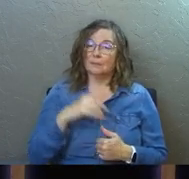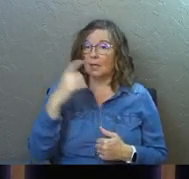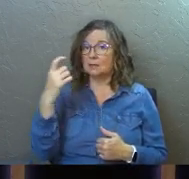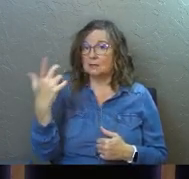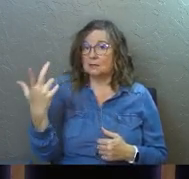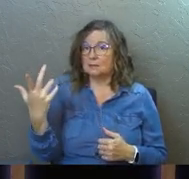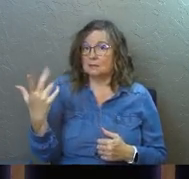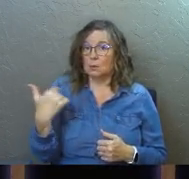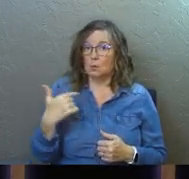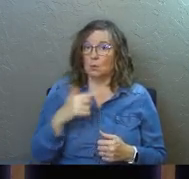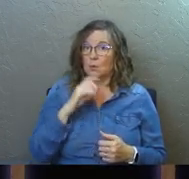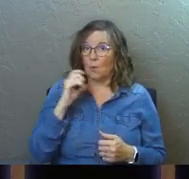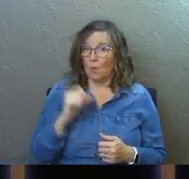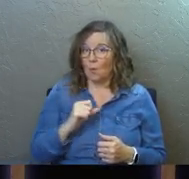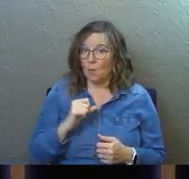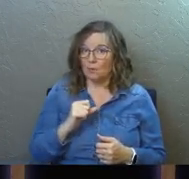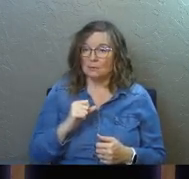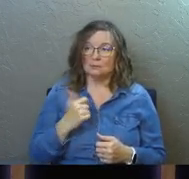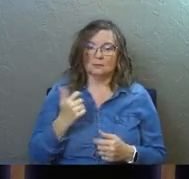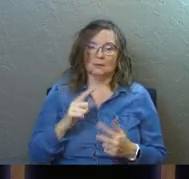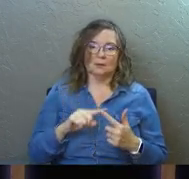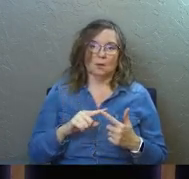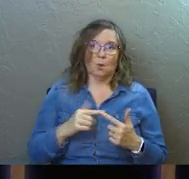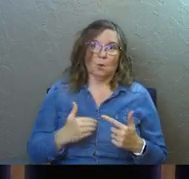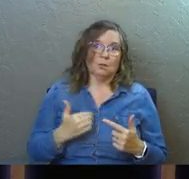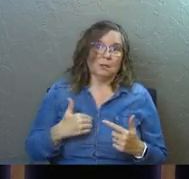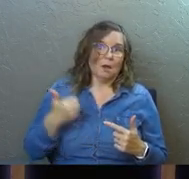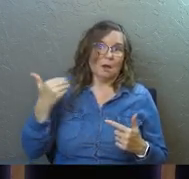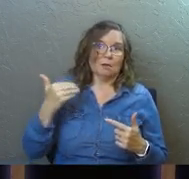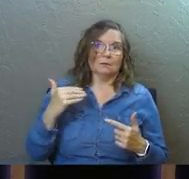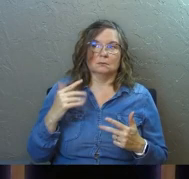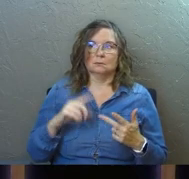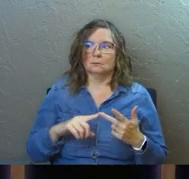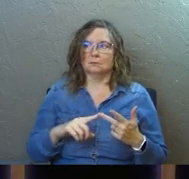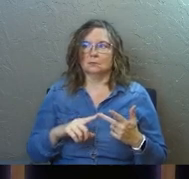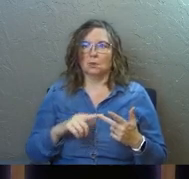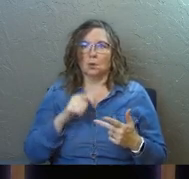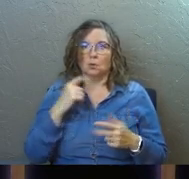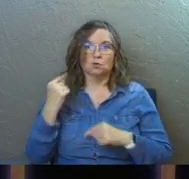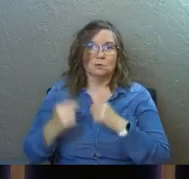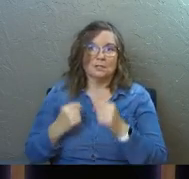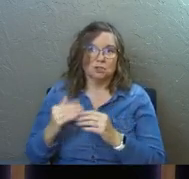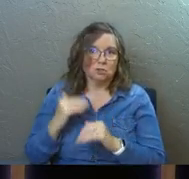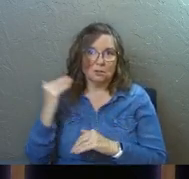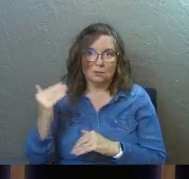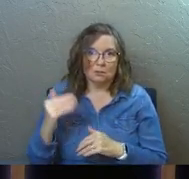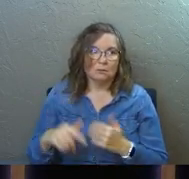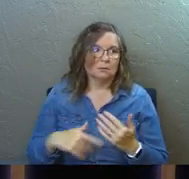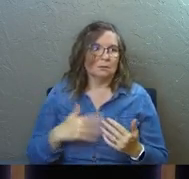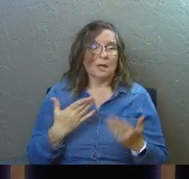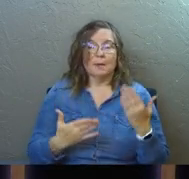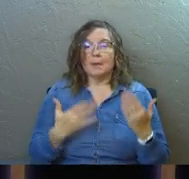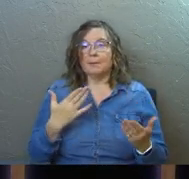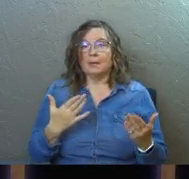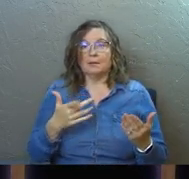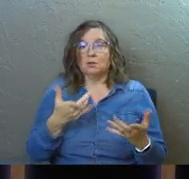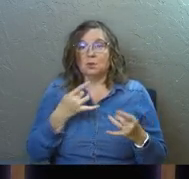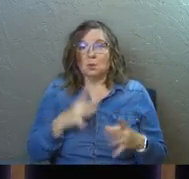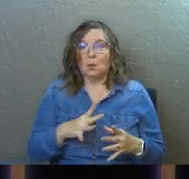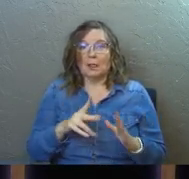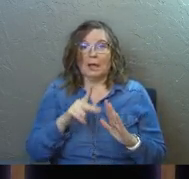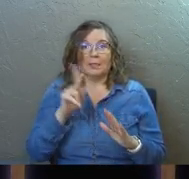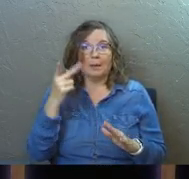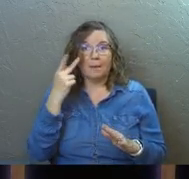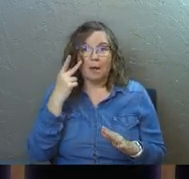Because we're too old, or we're too young, or we're too traditional, and maybe you don't like